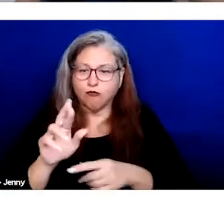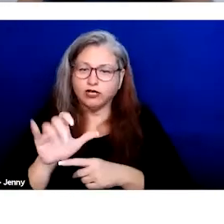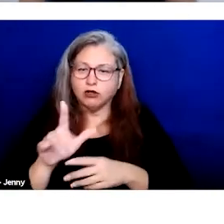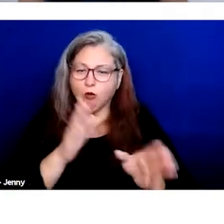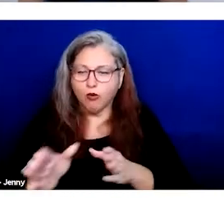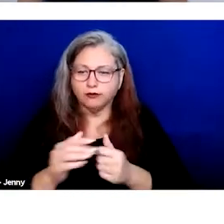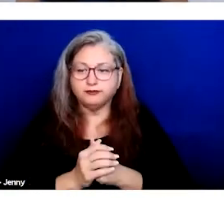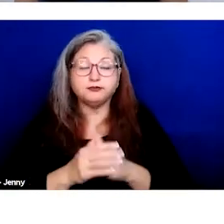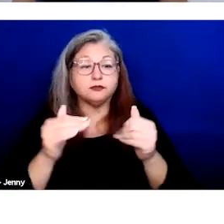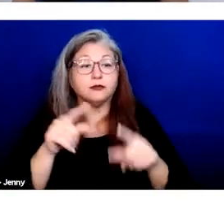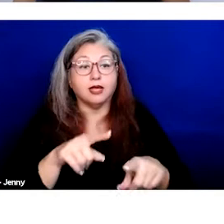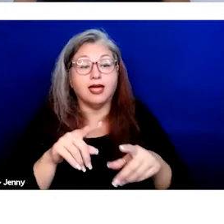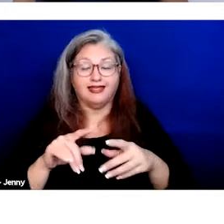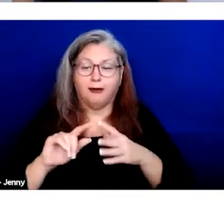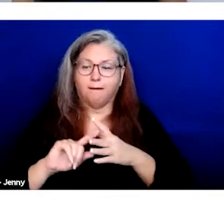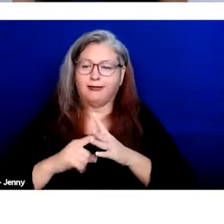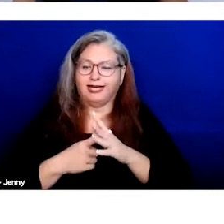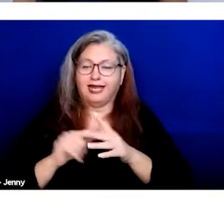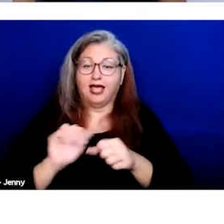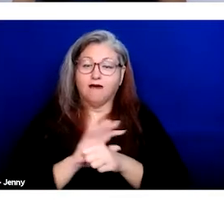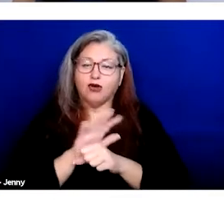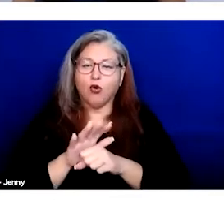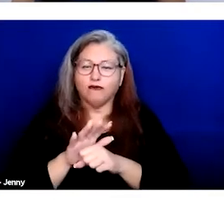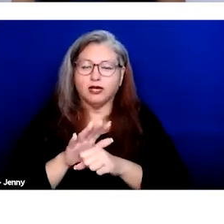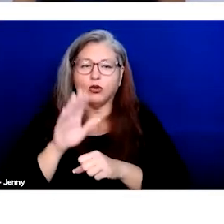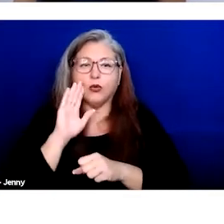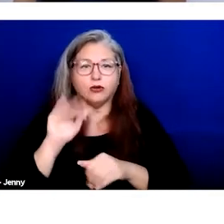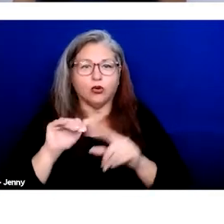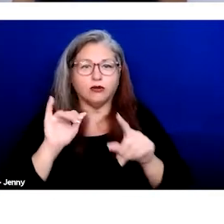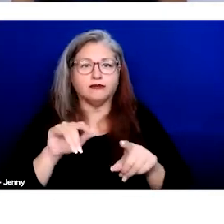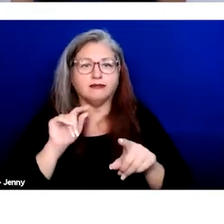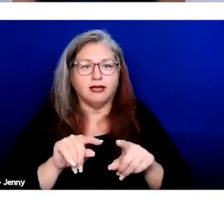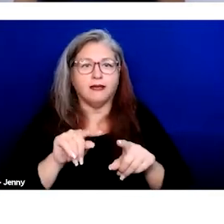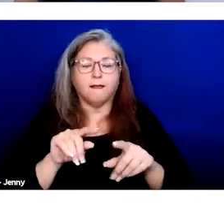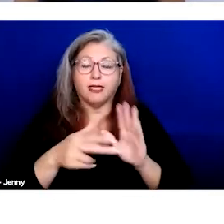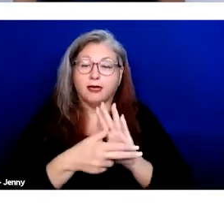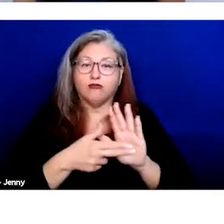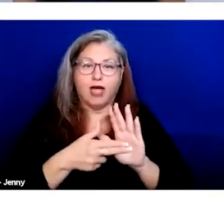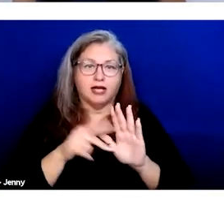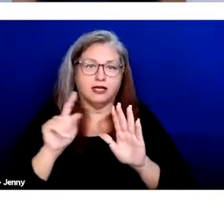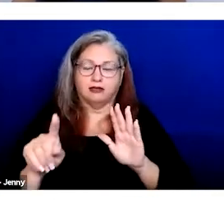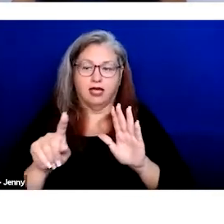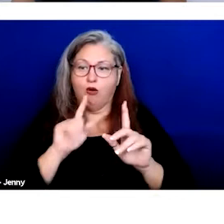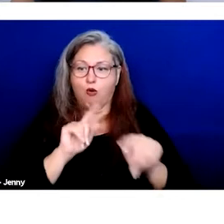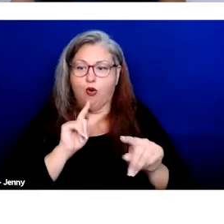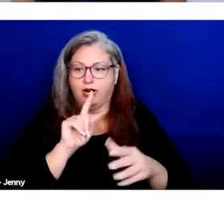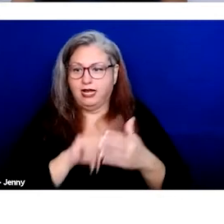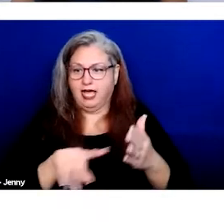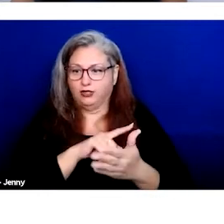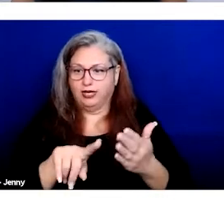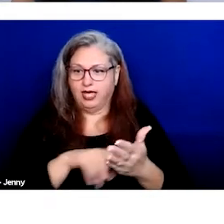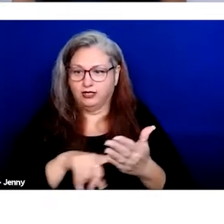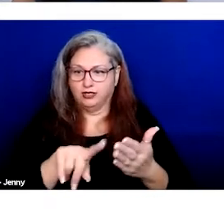In the early days of COVID, we learned that brands were systematically canceling their orders. The